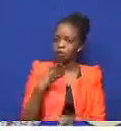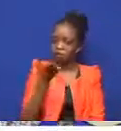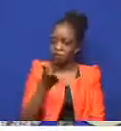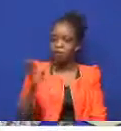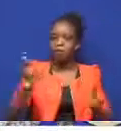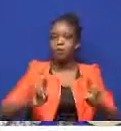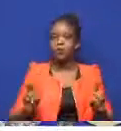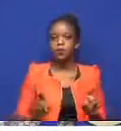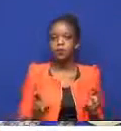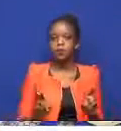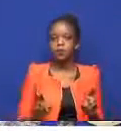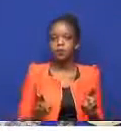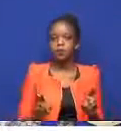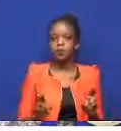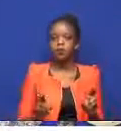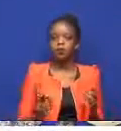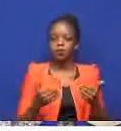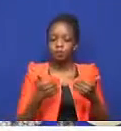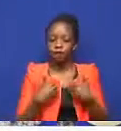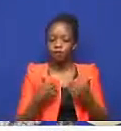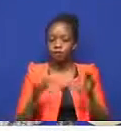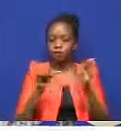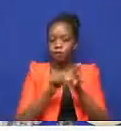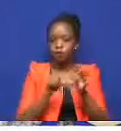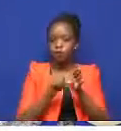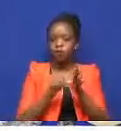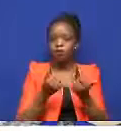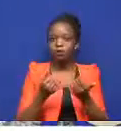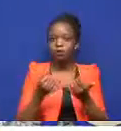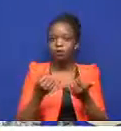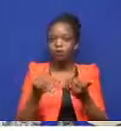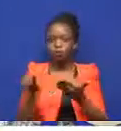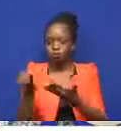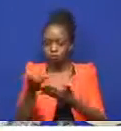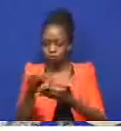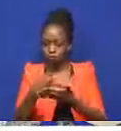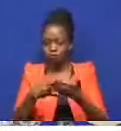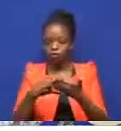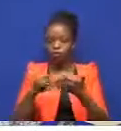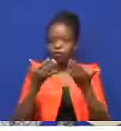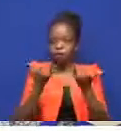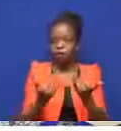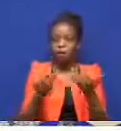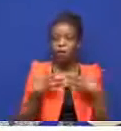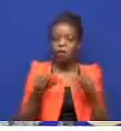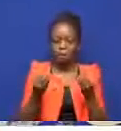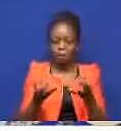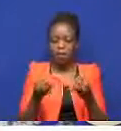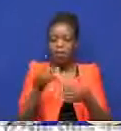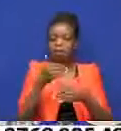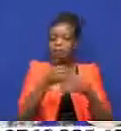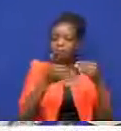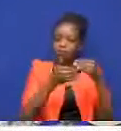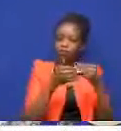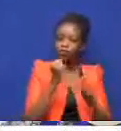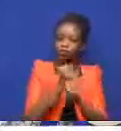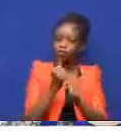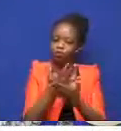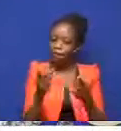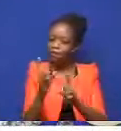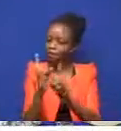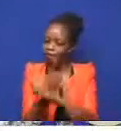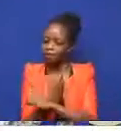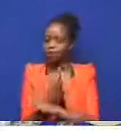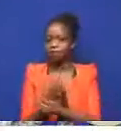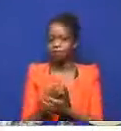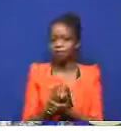And we've had a lot of that. See, there are a lot of interior designers. Everyone is an interior designer today. Everyone is in construction, so you do something else. But then if